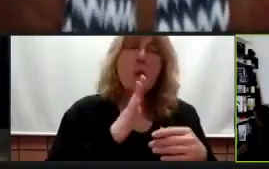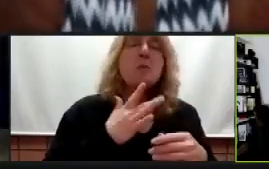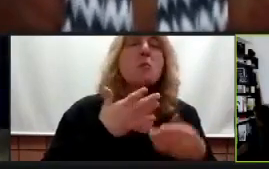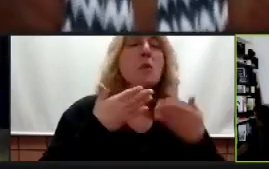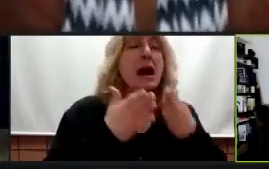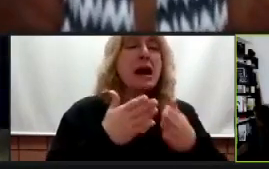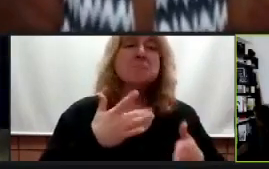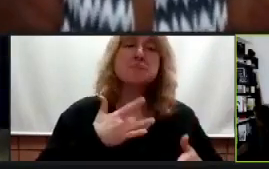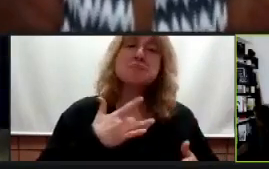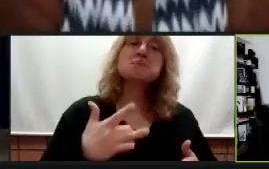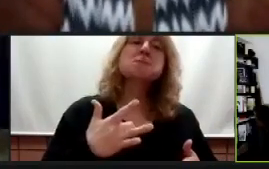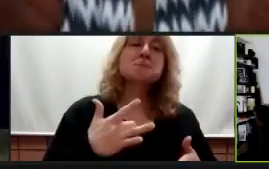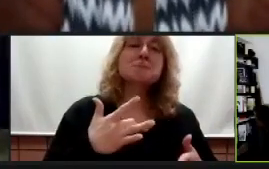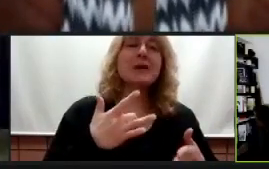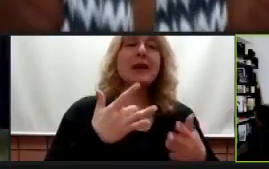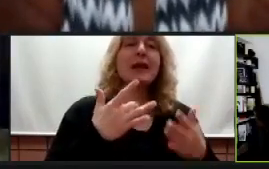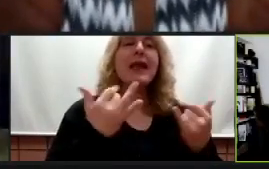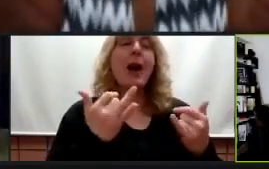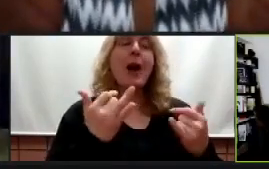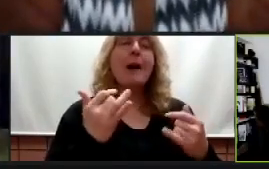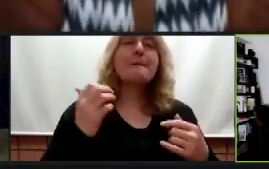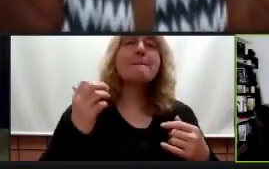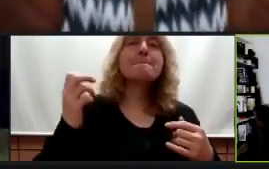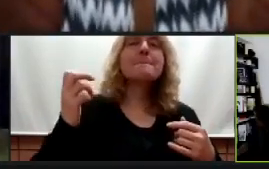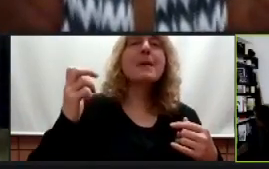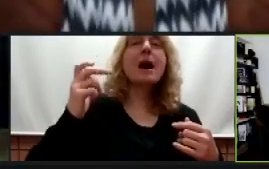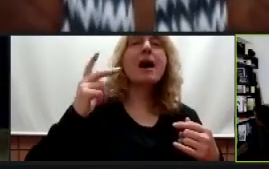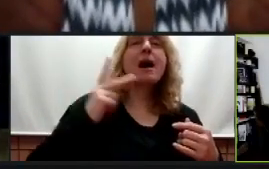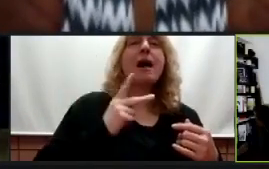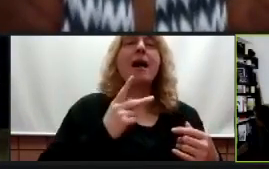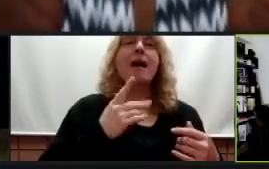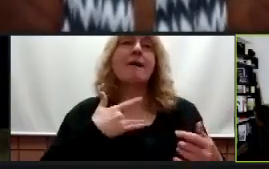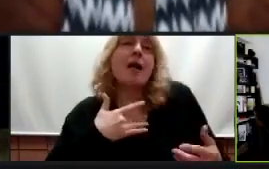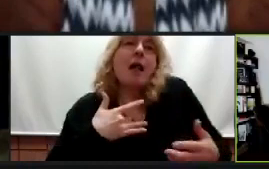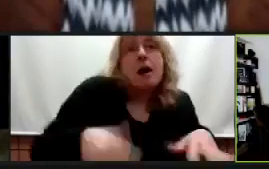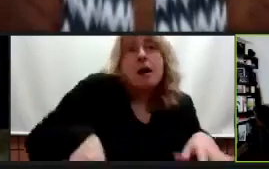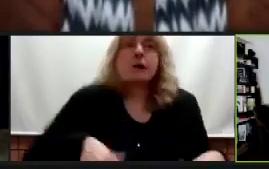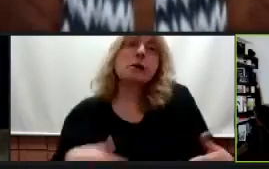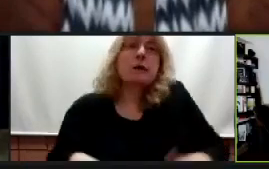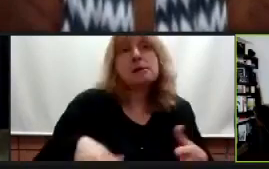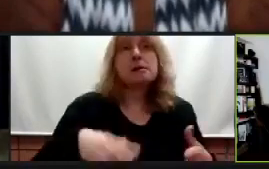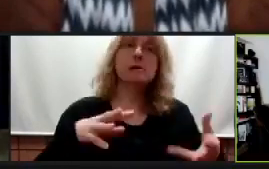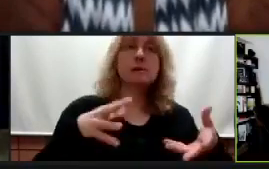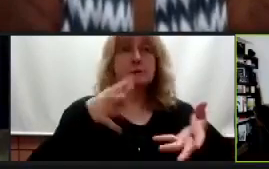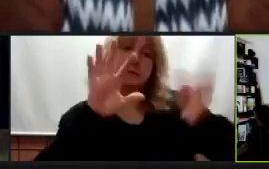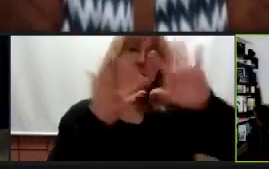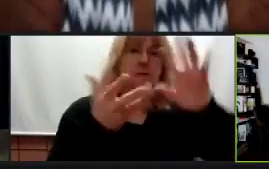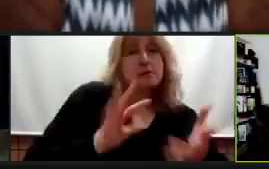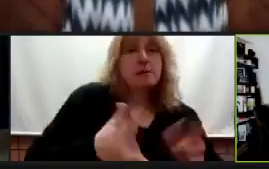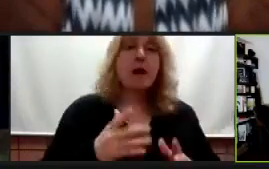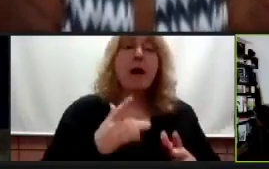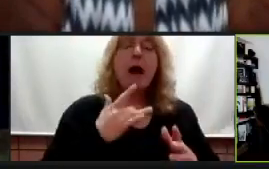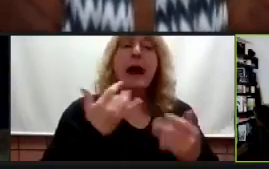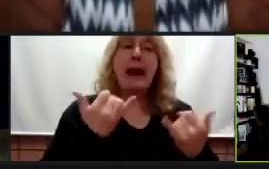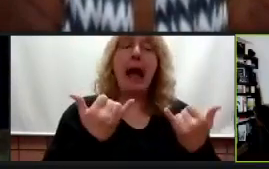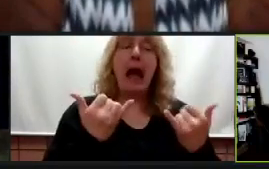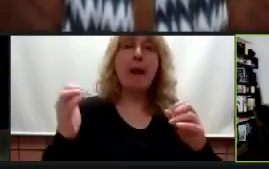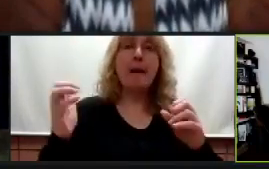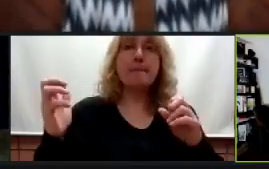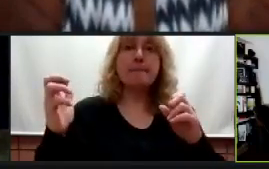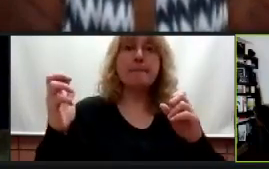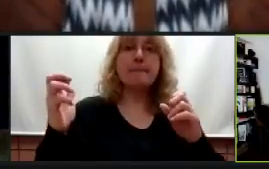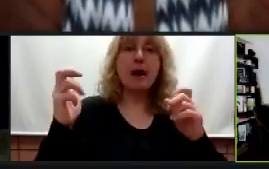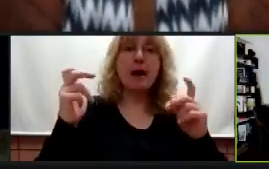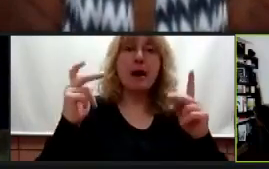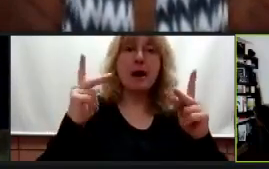to the mountain, right? Because sometimes things shake us up. But we know where we can return to the base of this mountain,